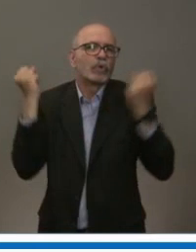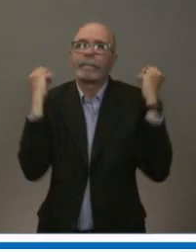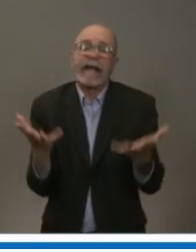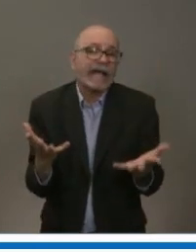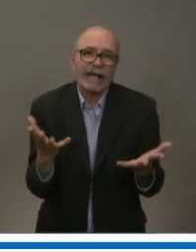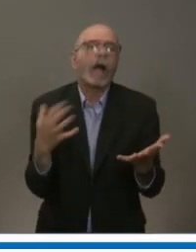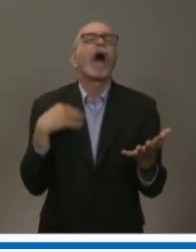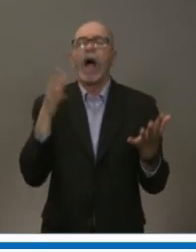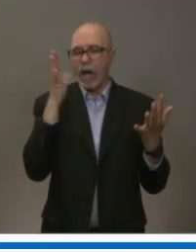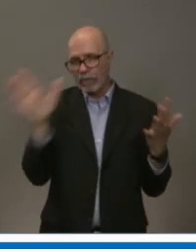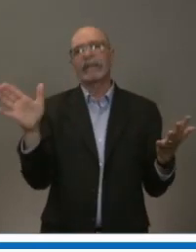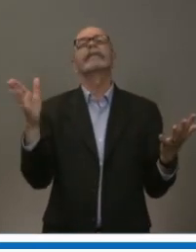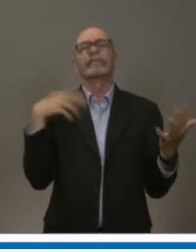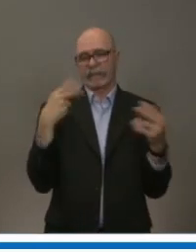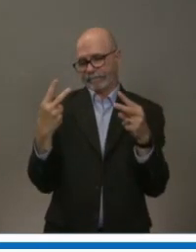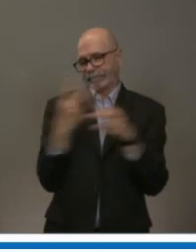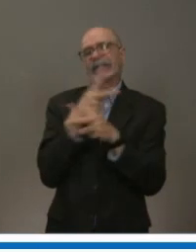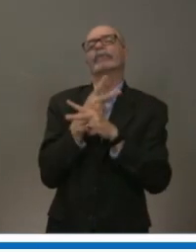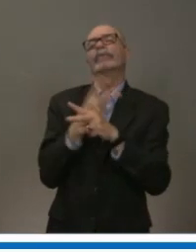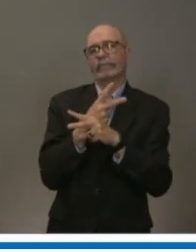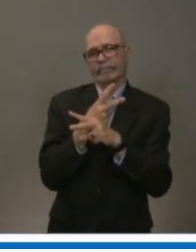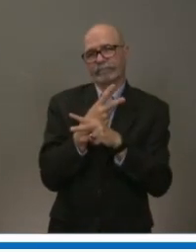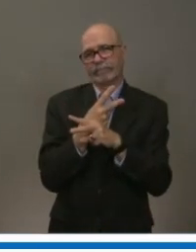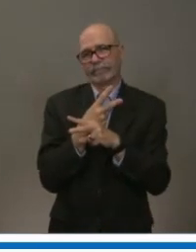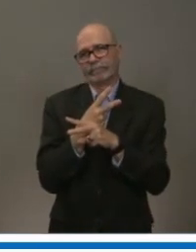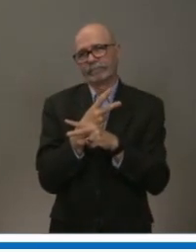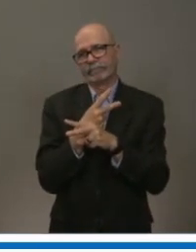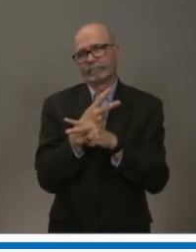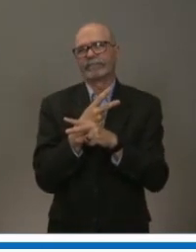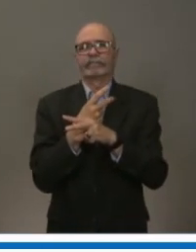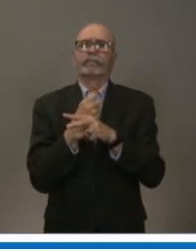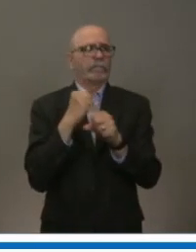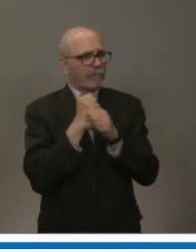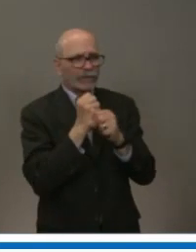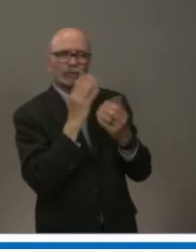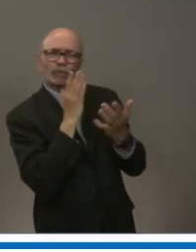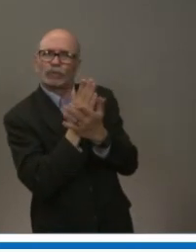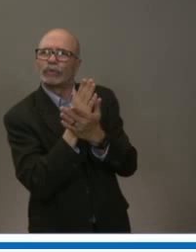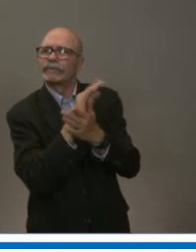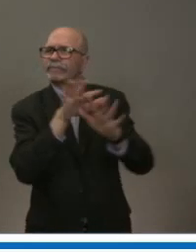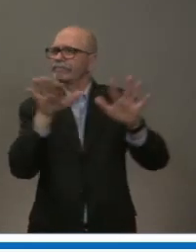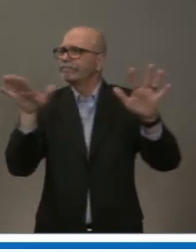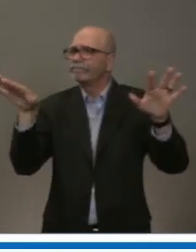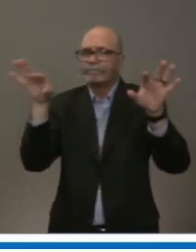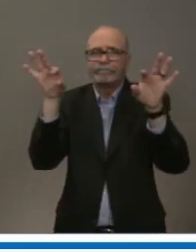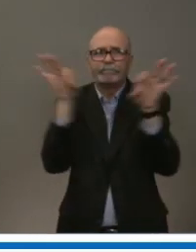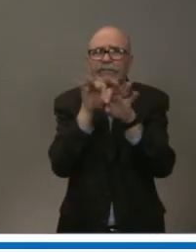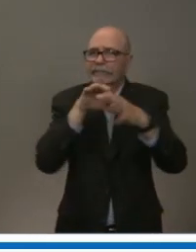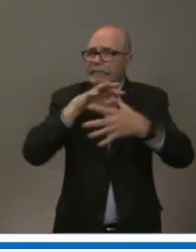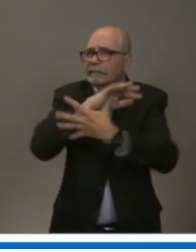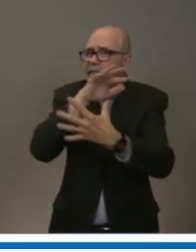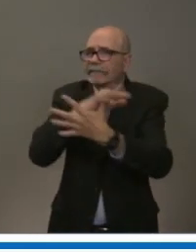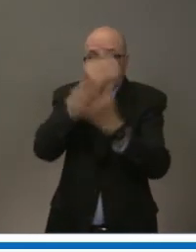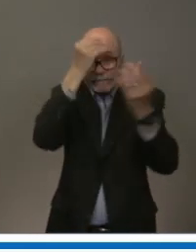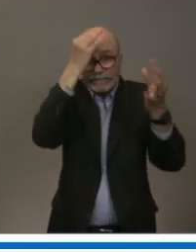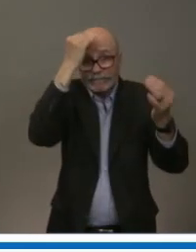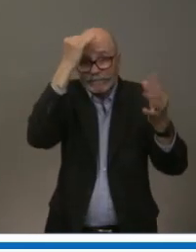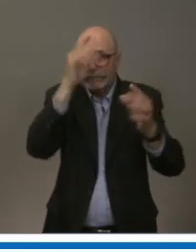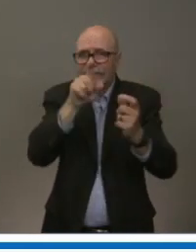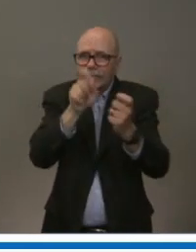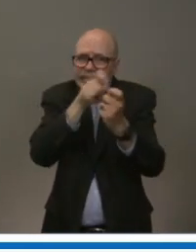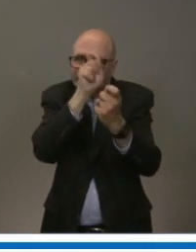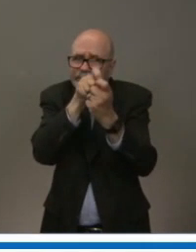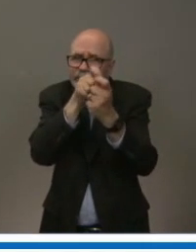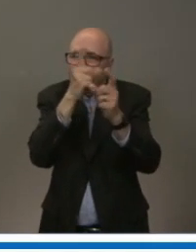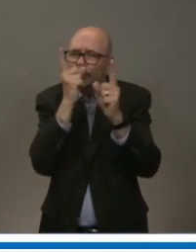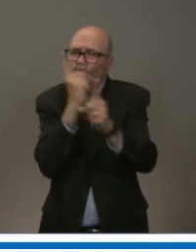that, but again, we want to make sure that we're focused on two key things: accurate information, but we also have to be